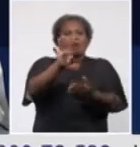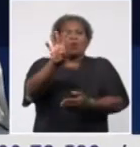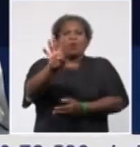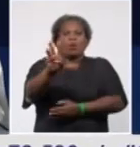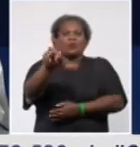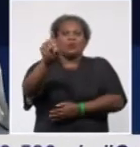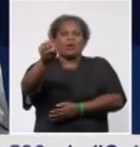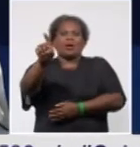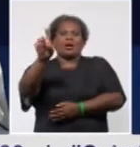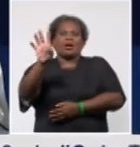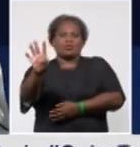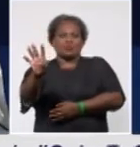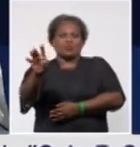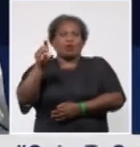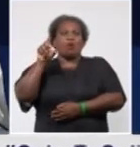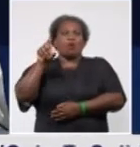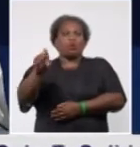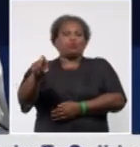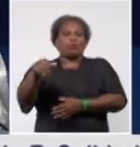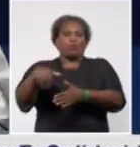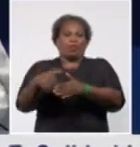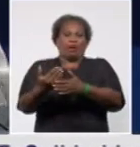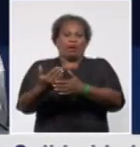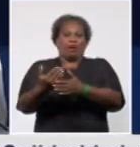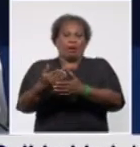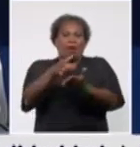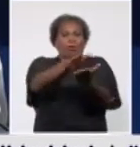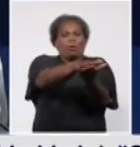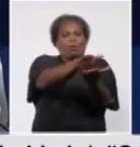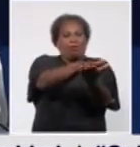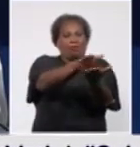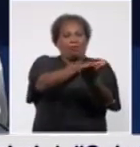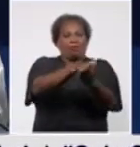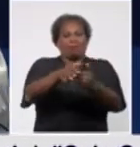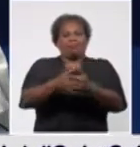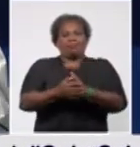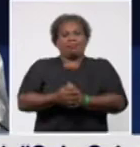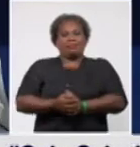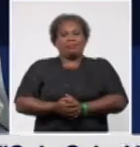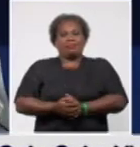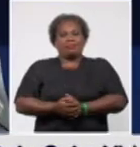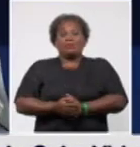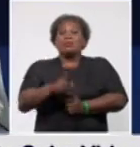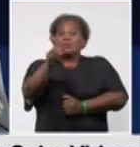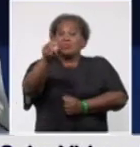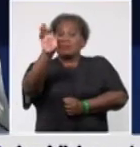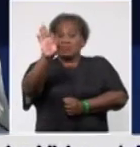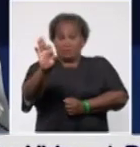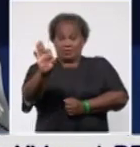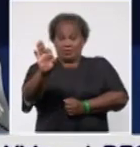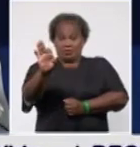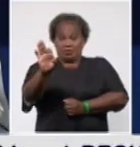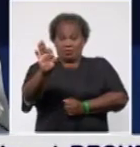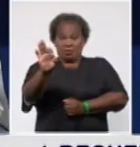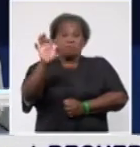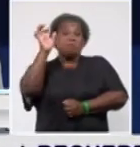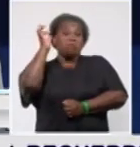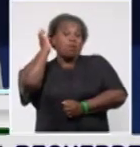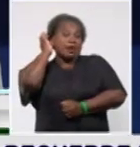imported cases. Of the 32 diagnosed cases yesterday, 14 are male,